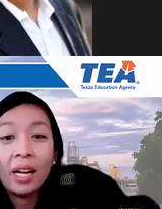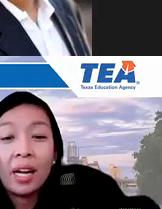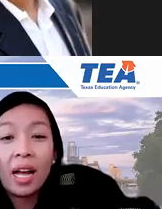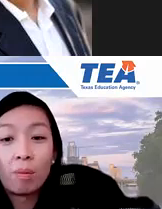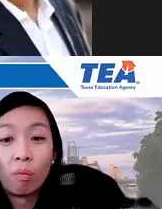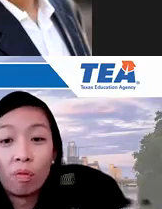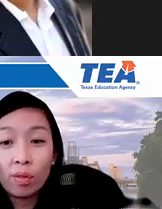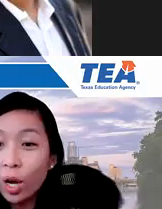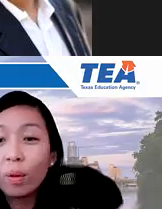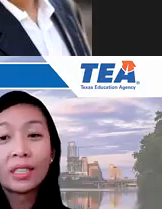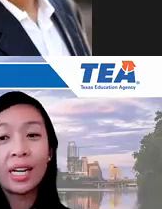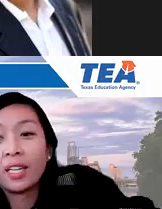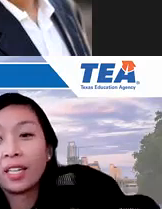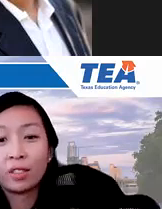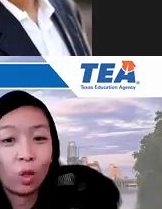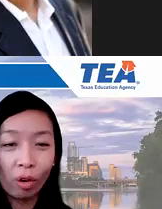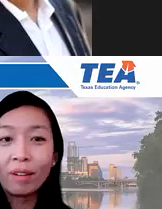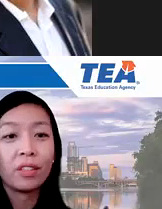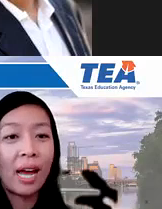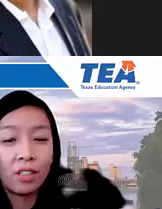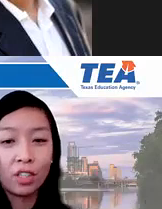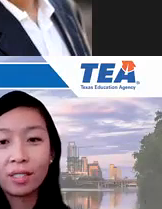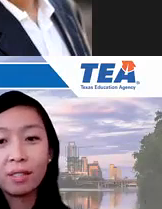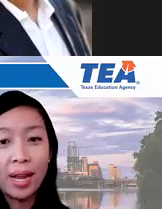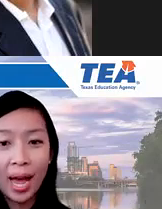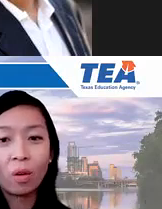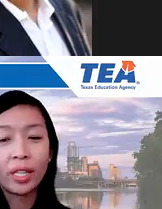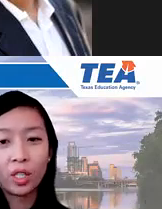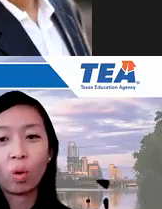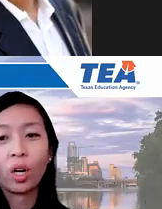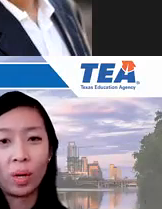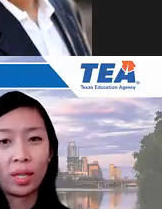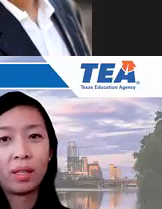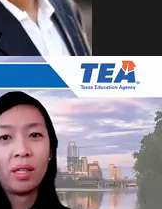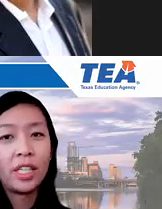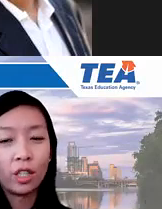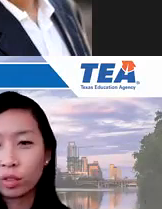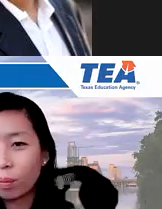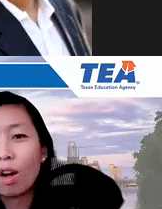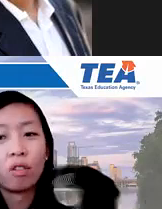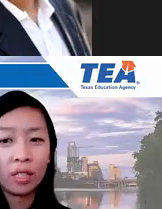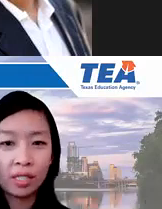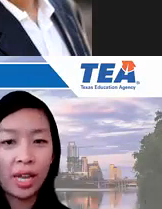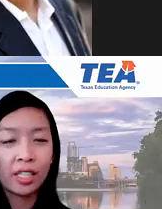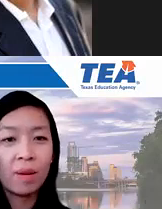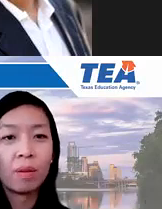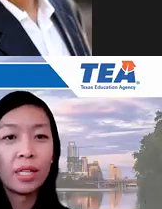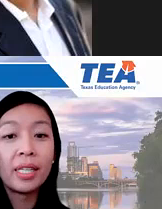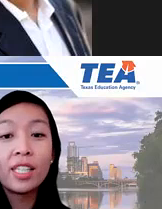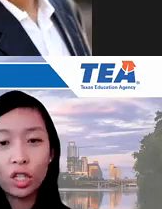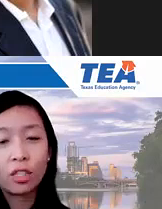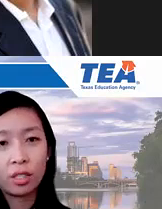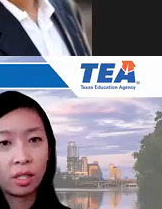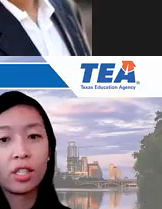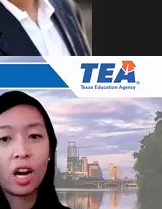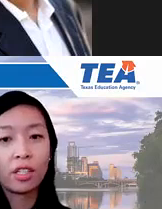I am so excited and also grateful to have the chance now to get to work with teachers from all over the state to implement